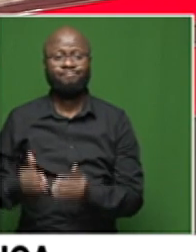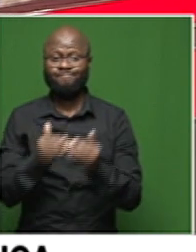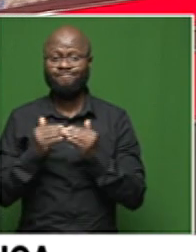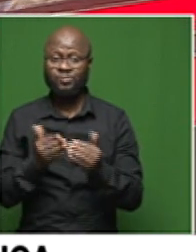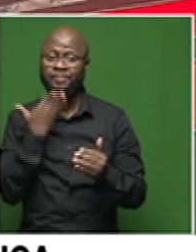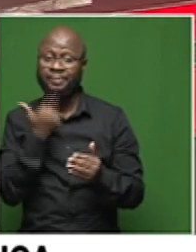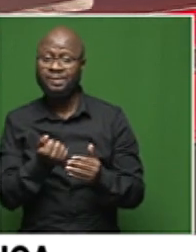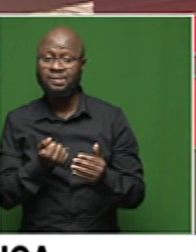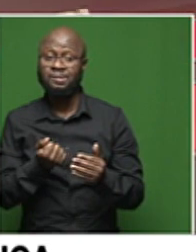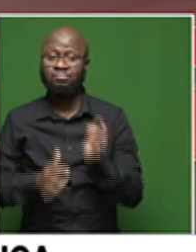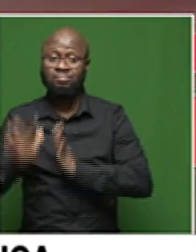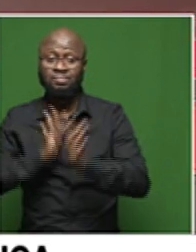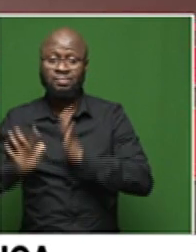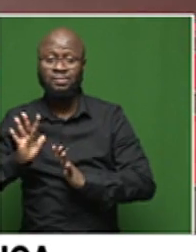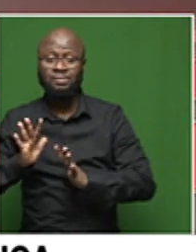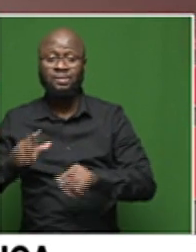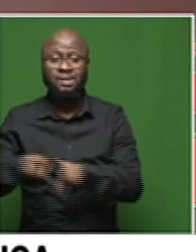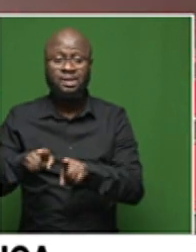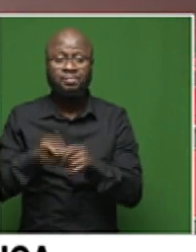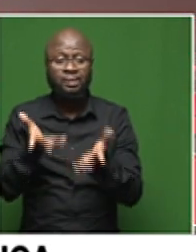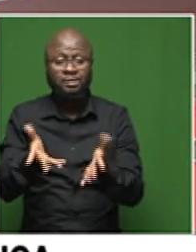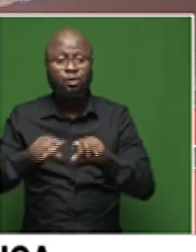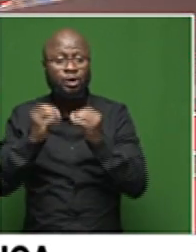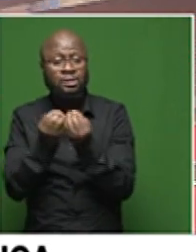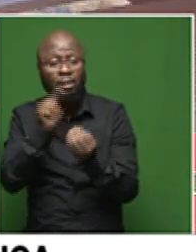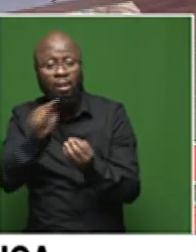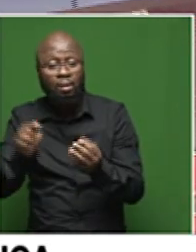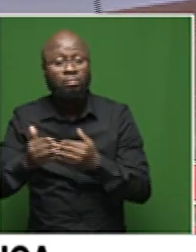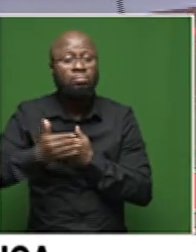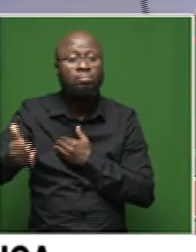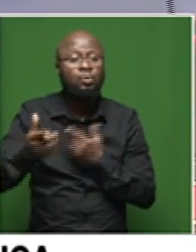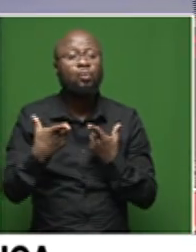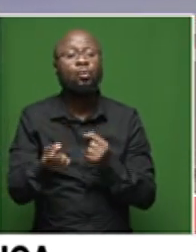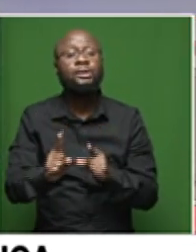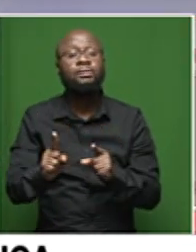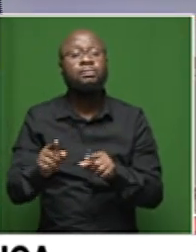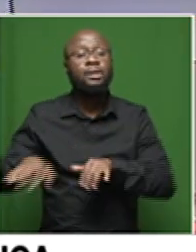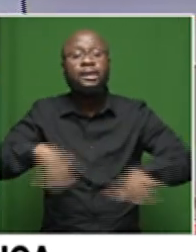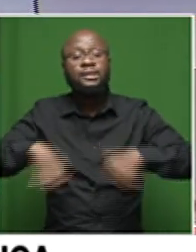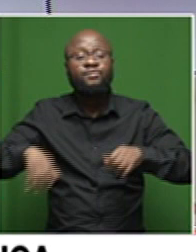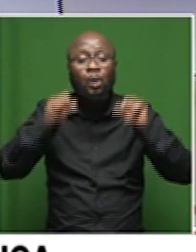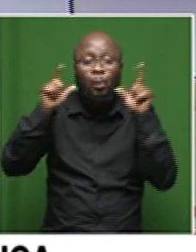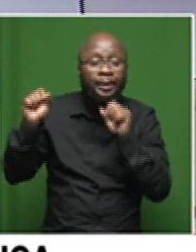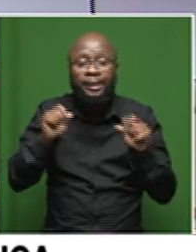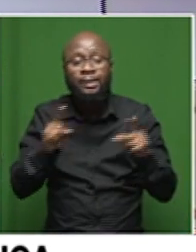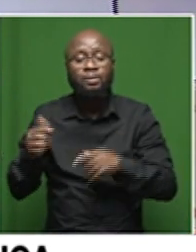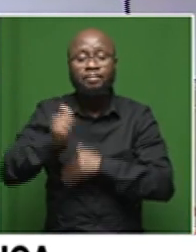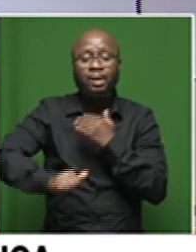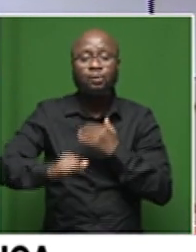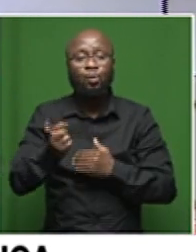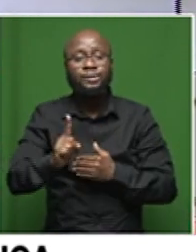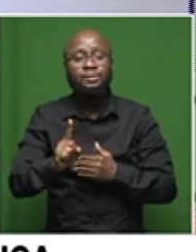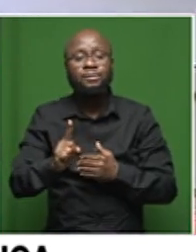to us and highlighting what the Heart and Stroke Foundation will be doing with respect to activities for the month, the importance of going out and,